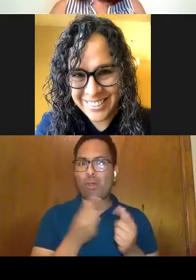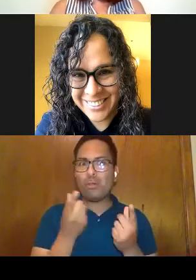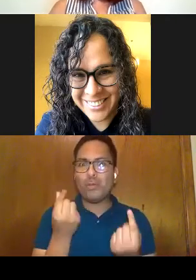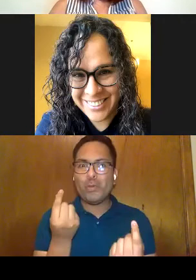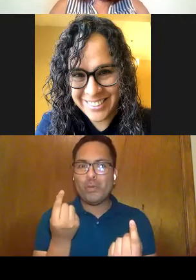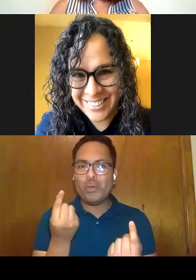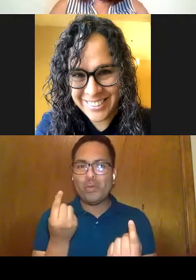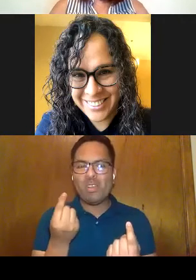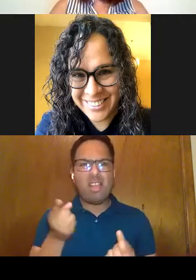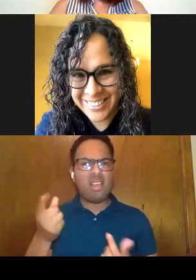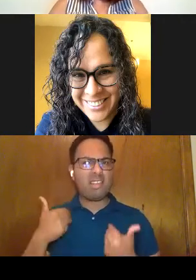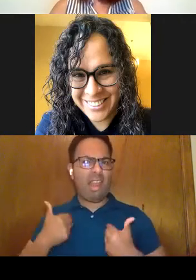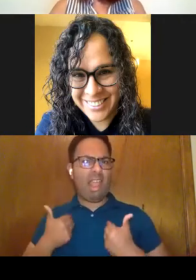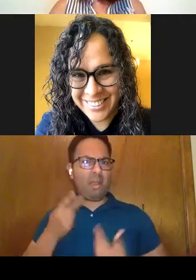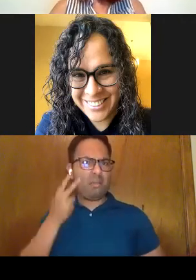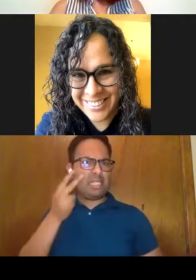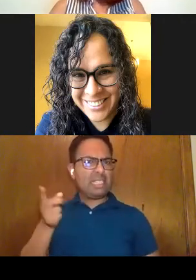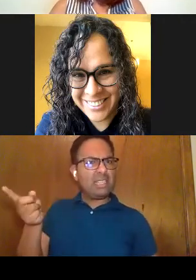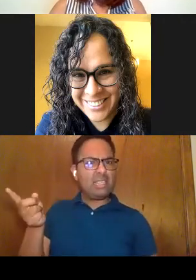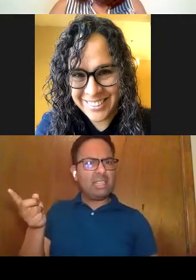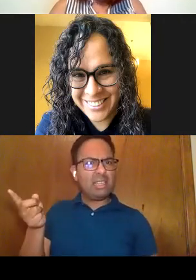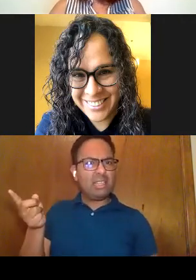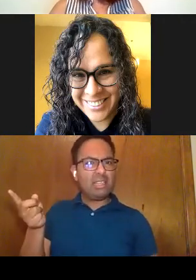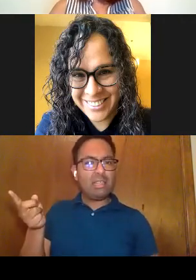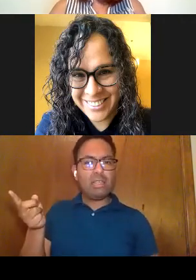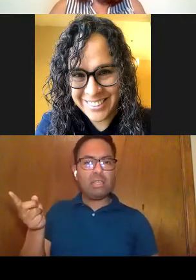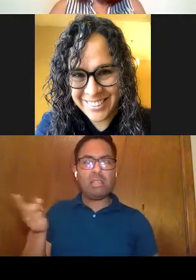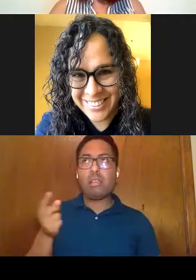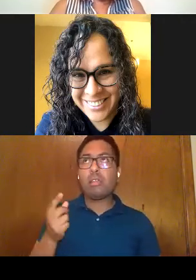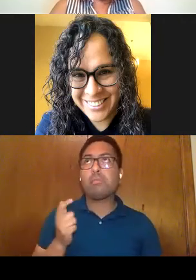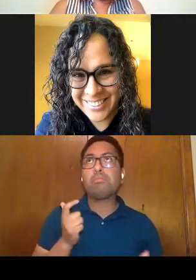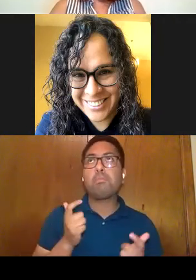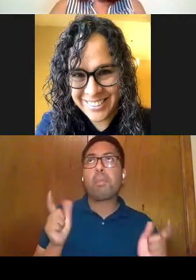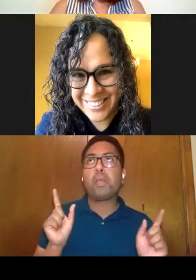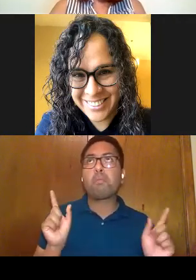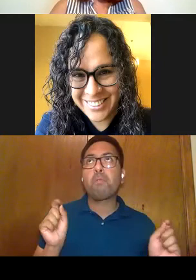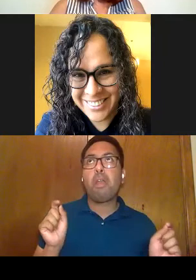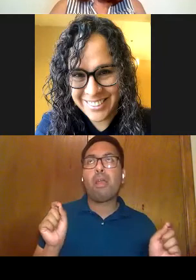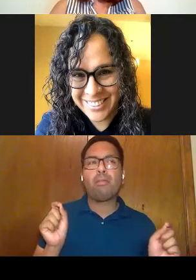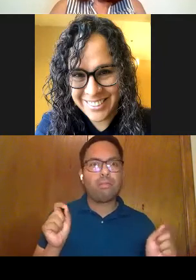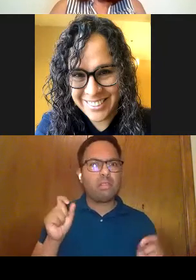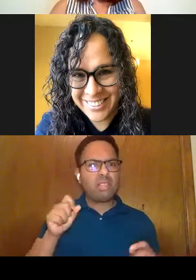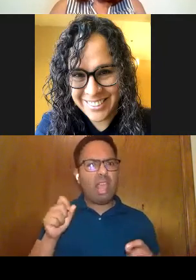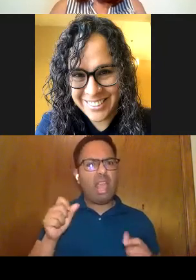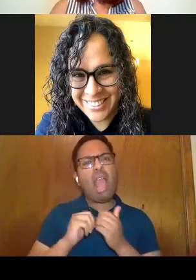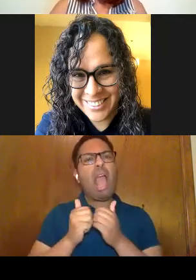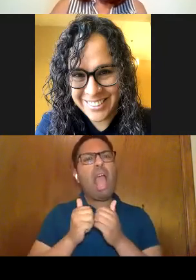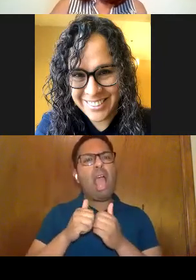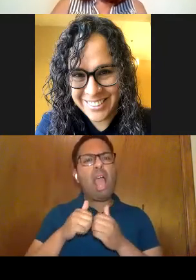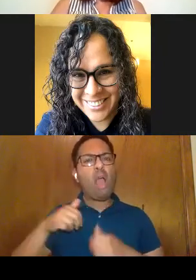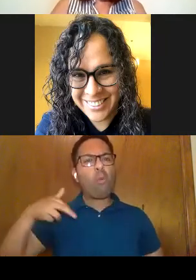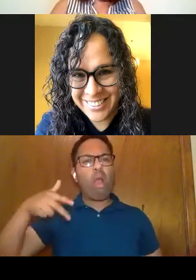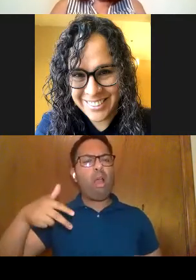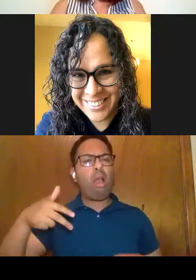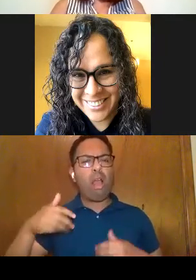do you see up here? The crab. The crab. Let's do our crab walks. Ready? Let's do 10